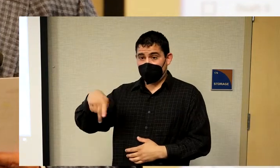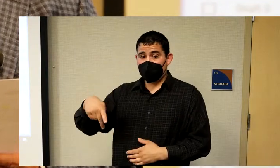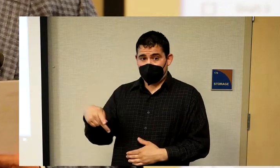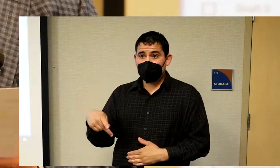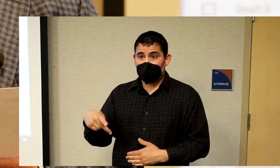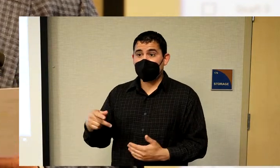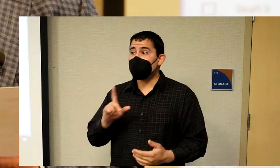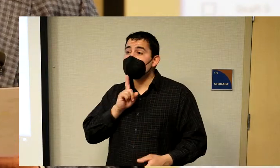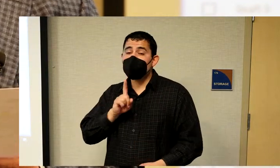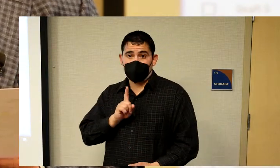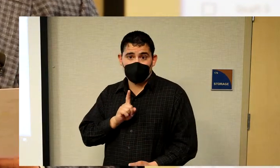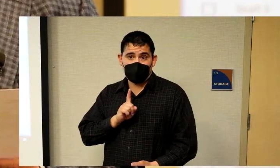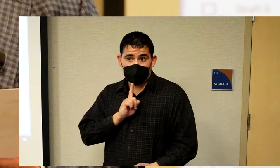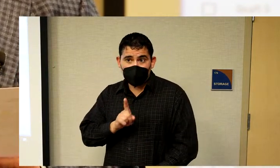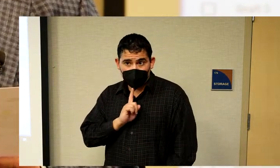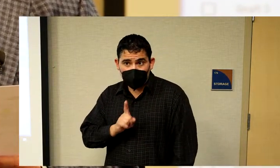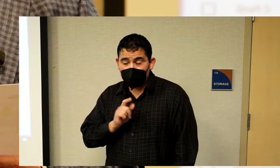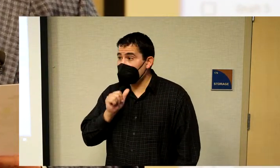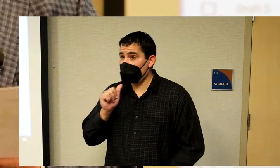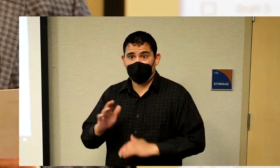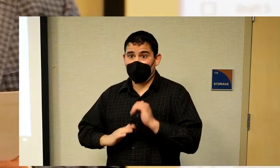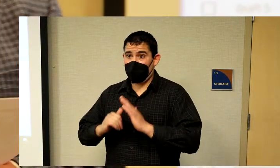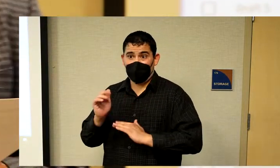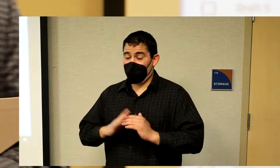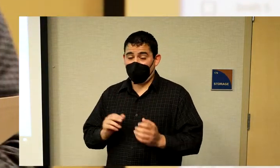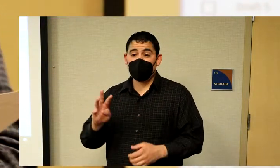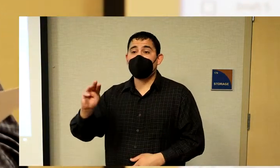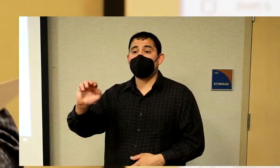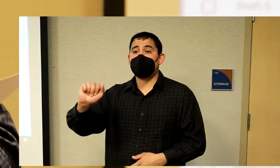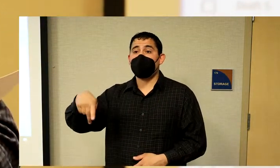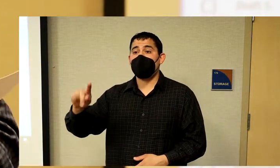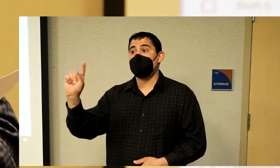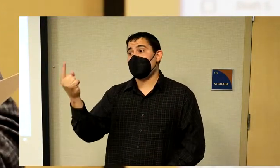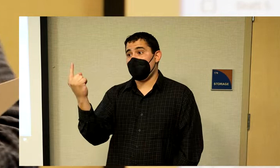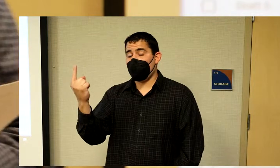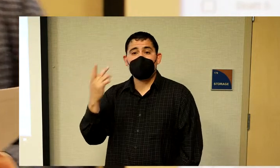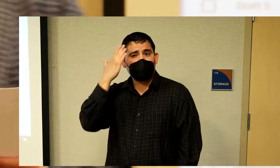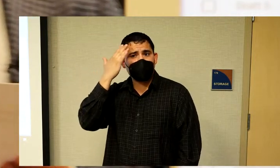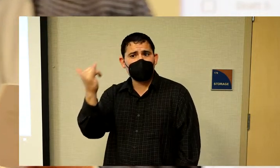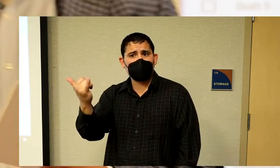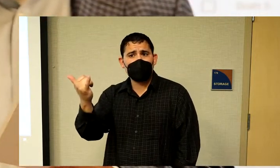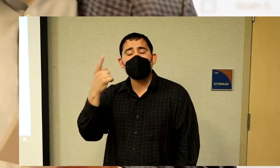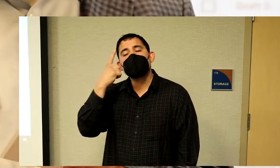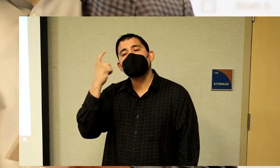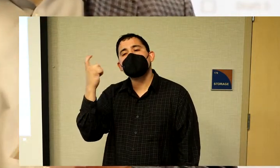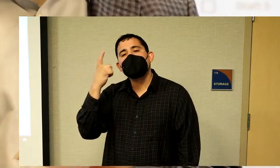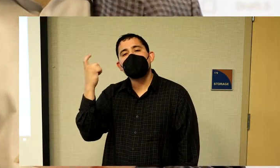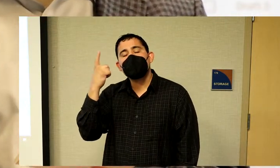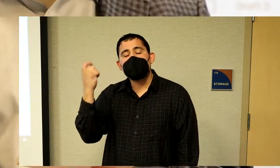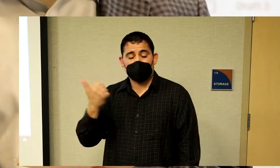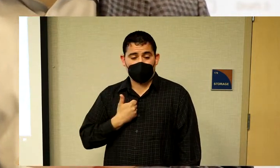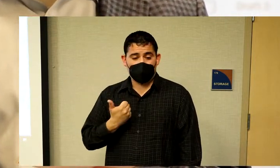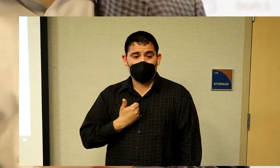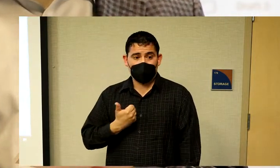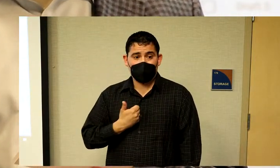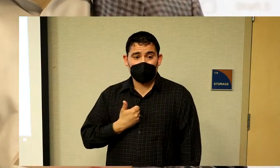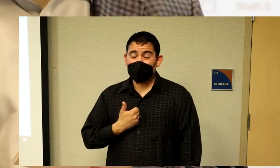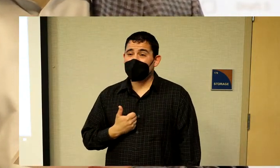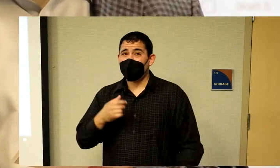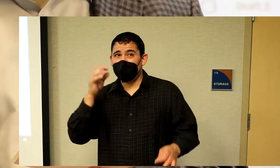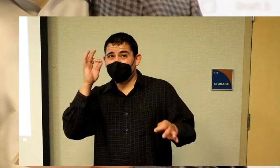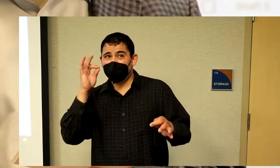feel uncomfortable is map 1. Map 1 is uncomfortable because I would argue